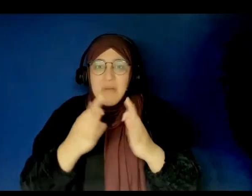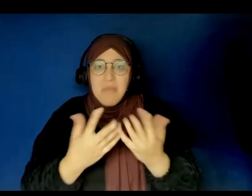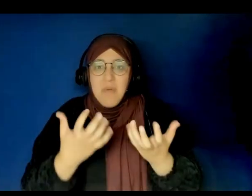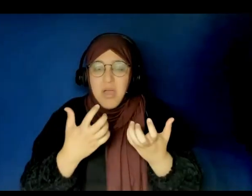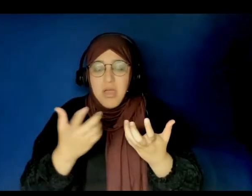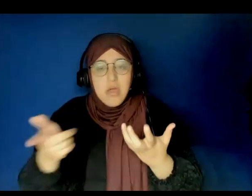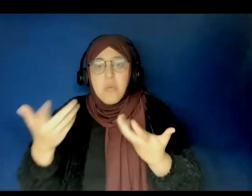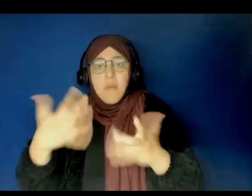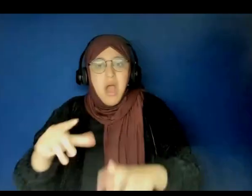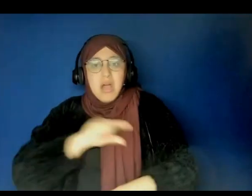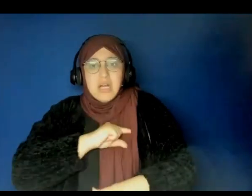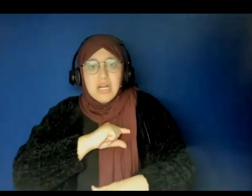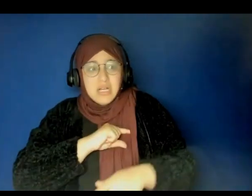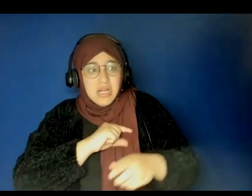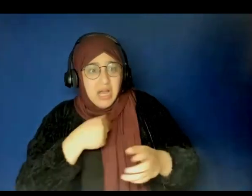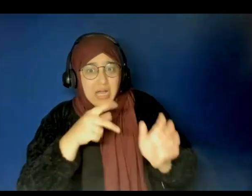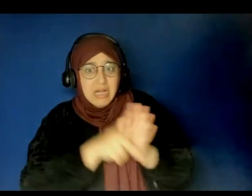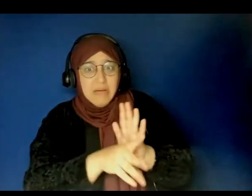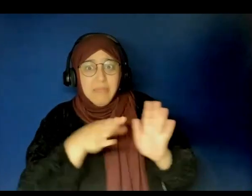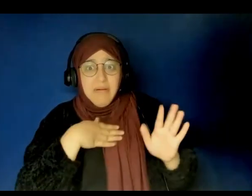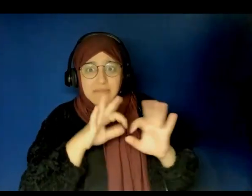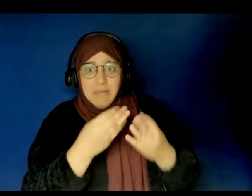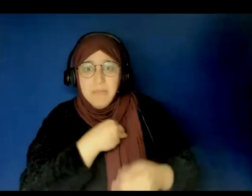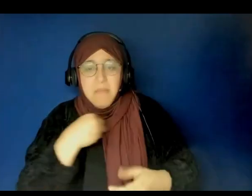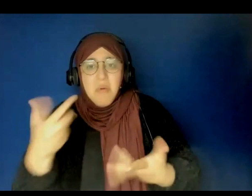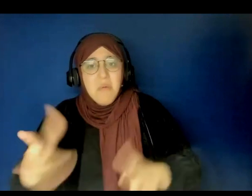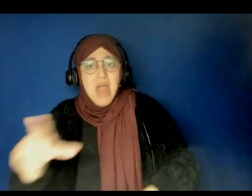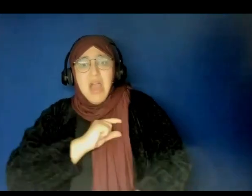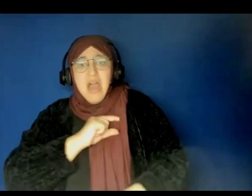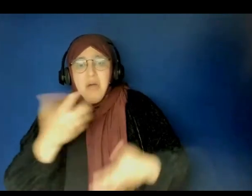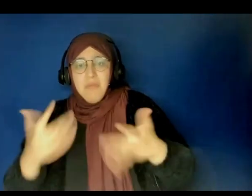of killing their own family member. And so